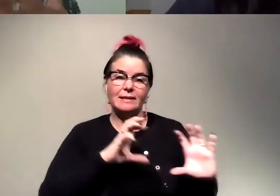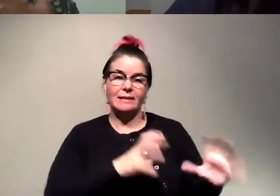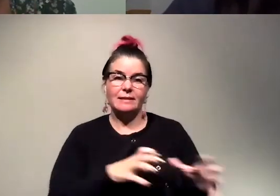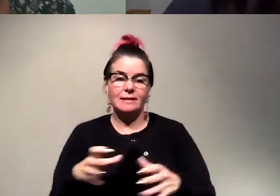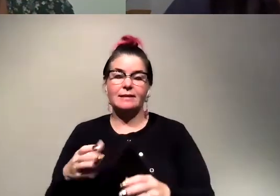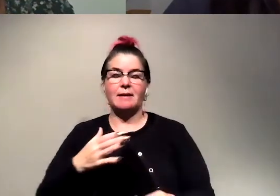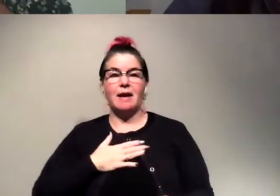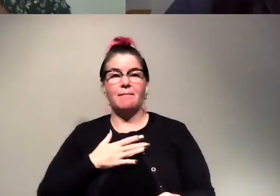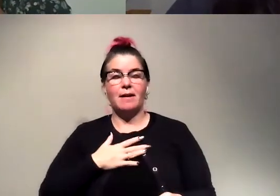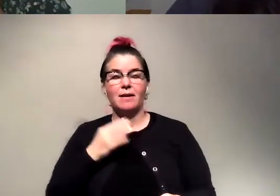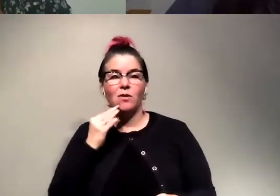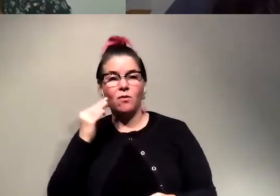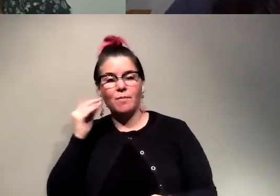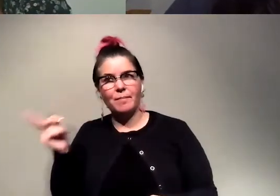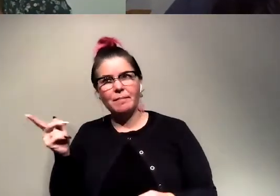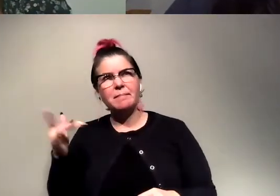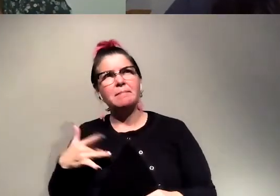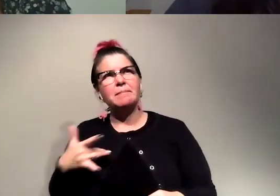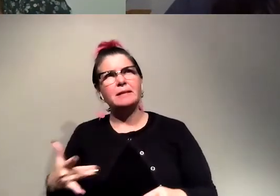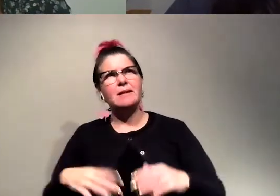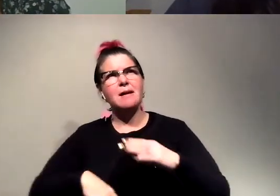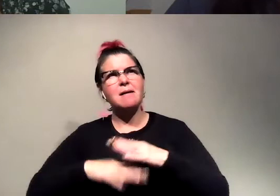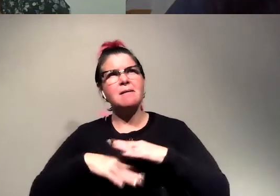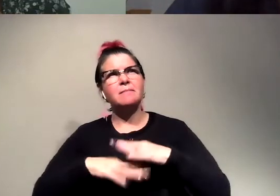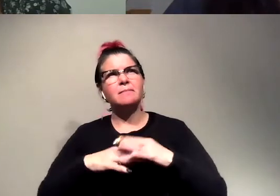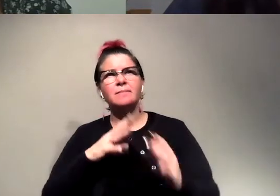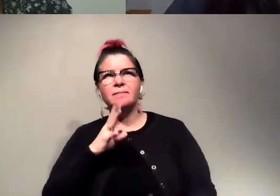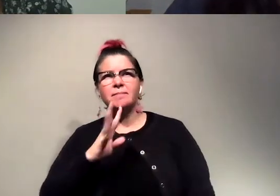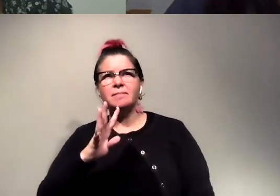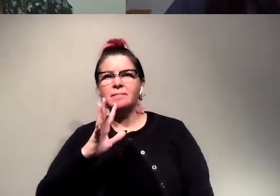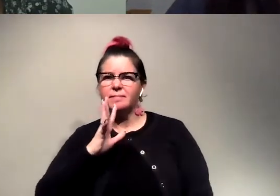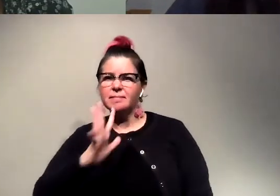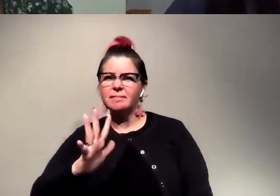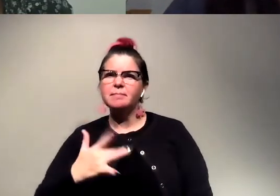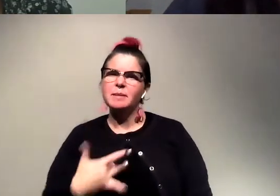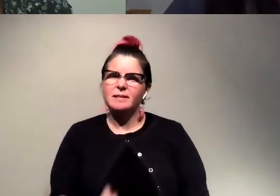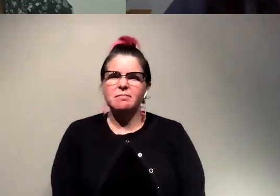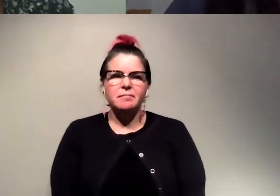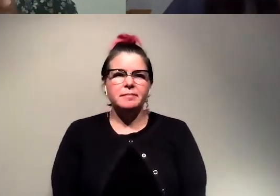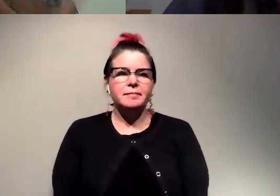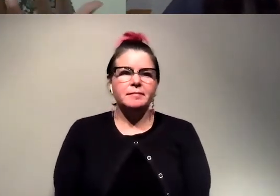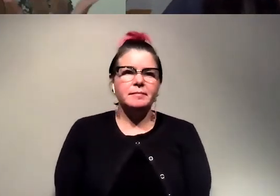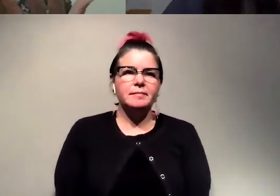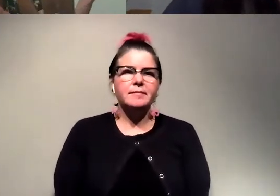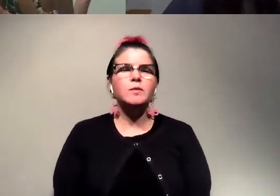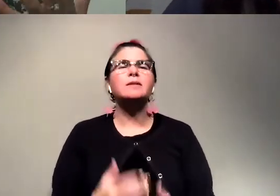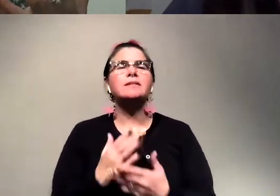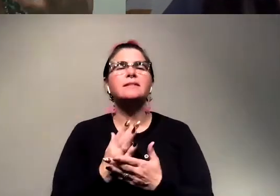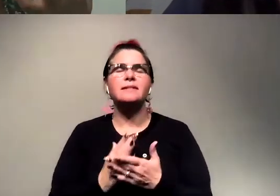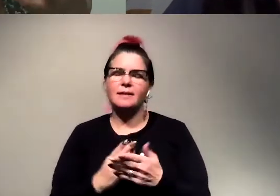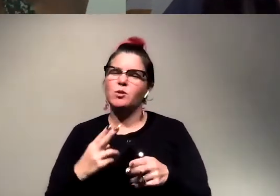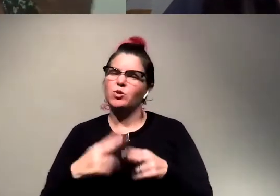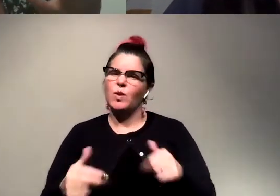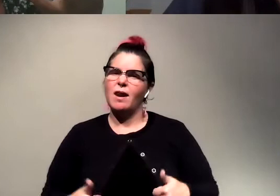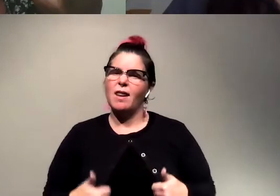have back home, I think they get up to 4 or 5 years old. Mm-hmm. I know some are very short-lived. There are some that